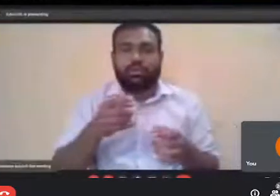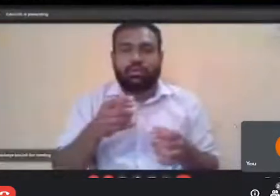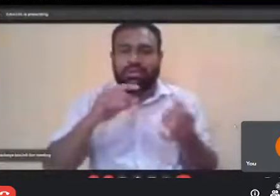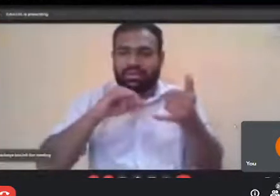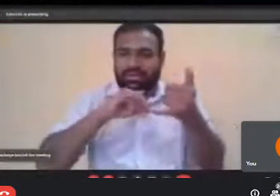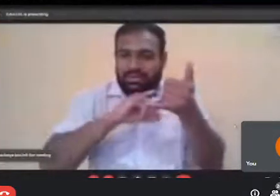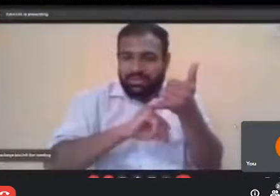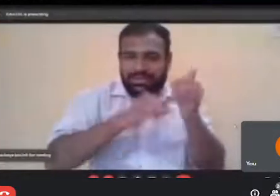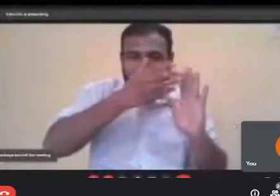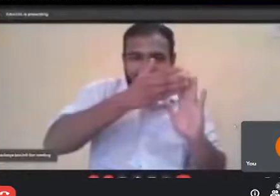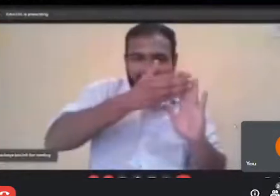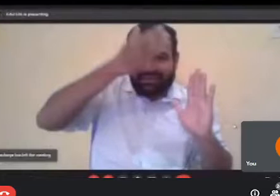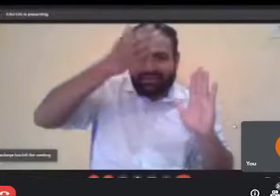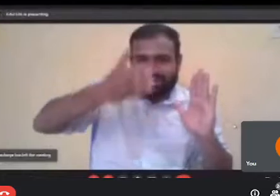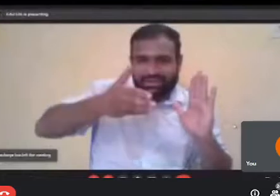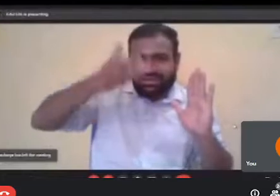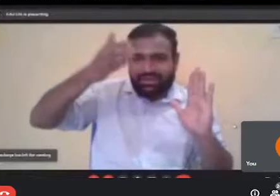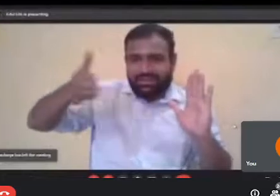that